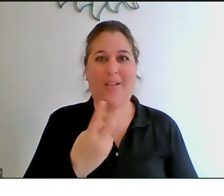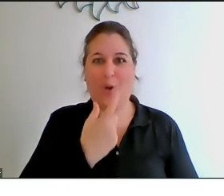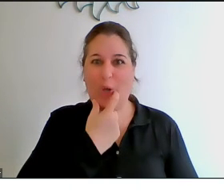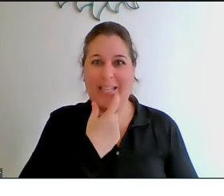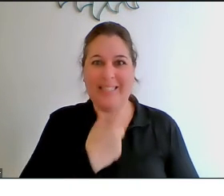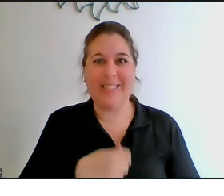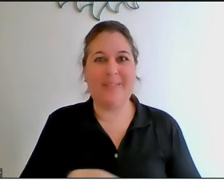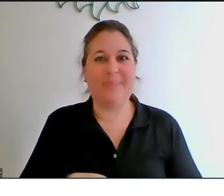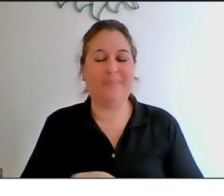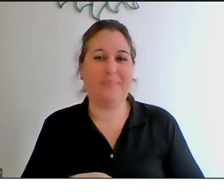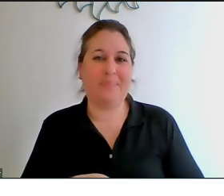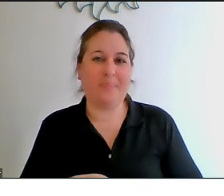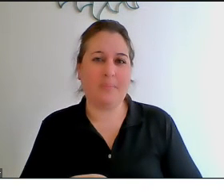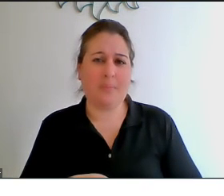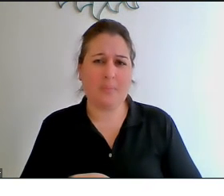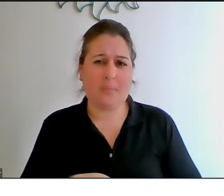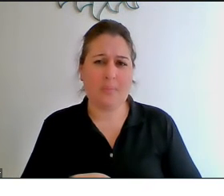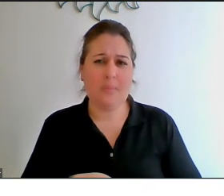All right. Ooh, I have